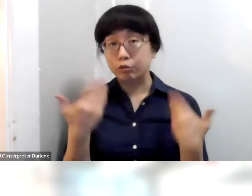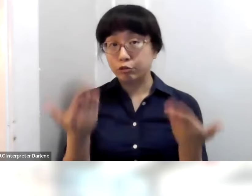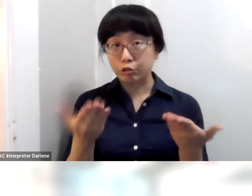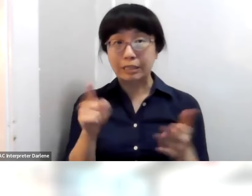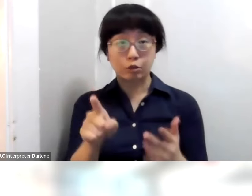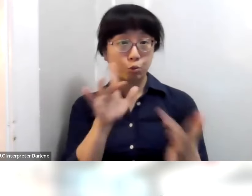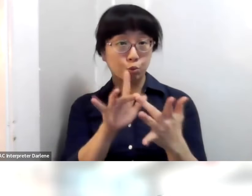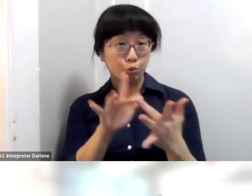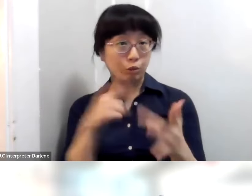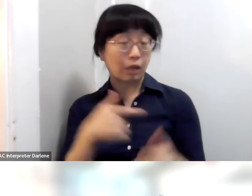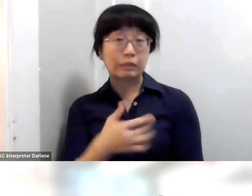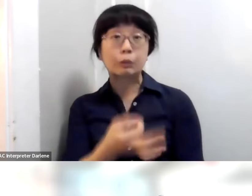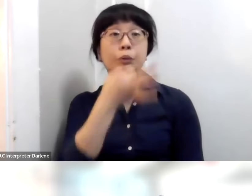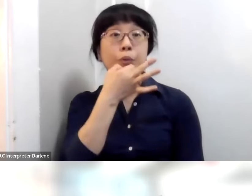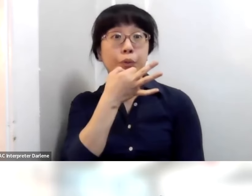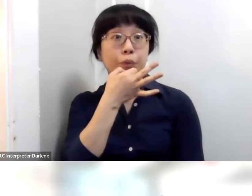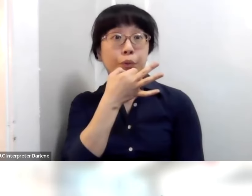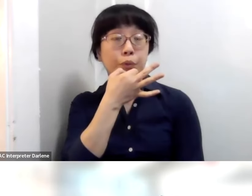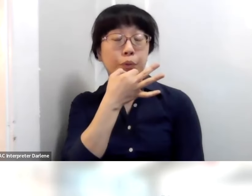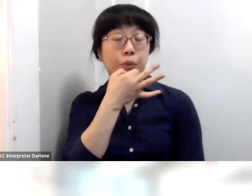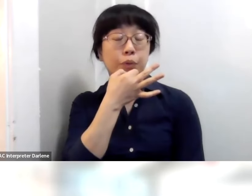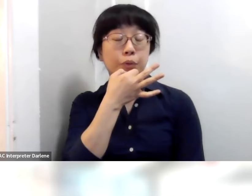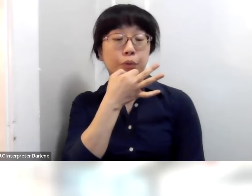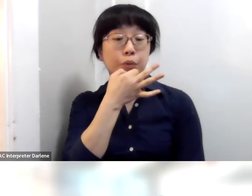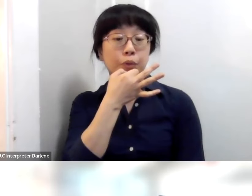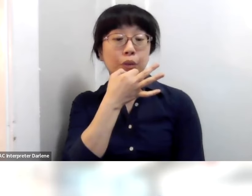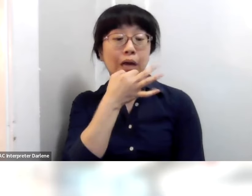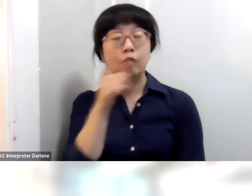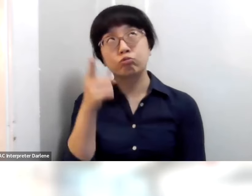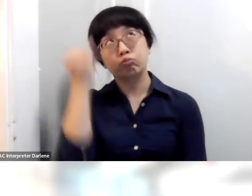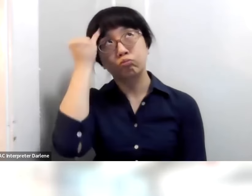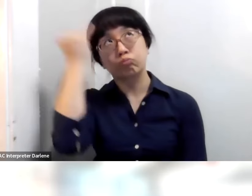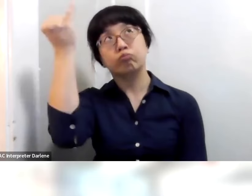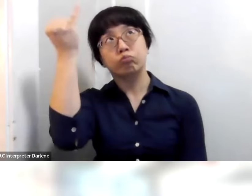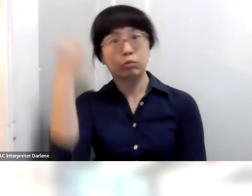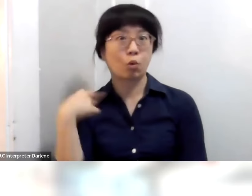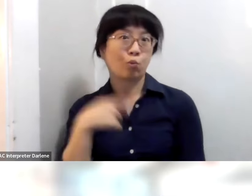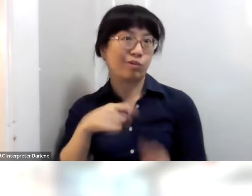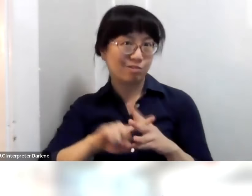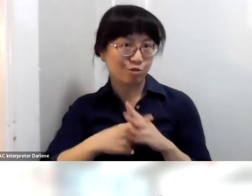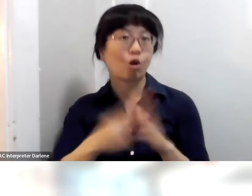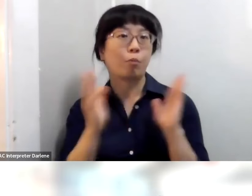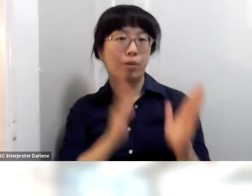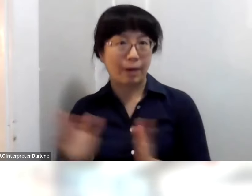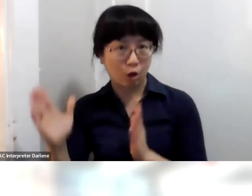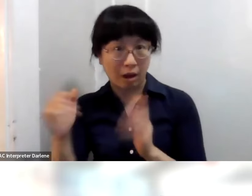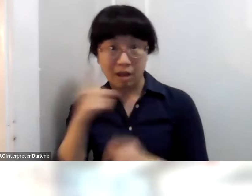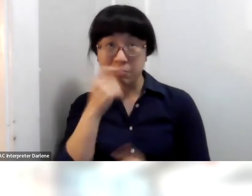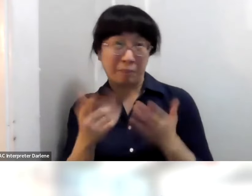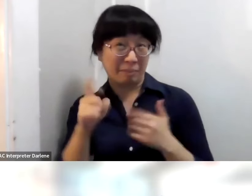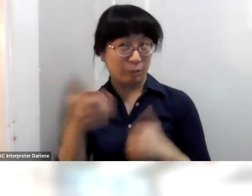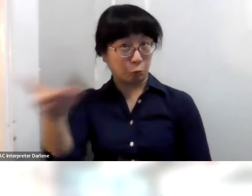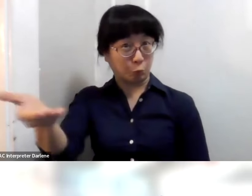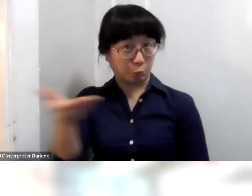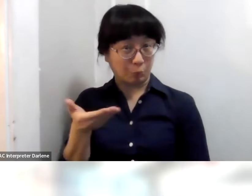reach out to us as soon as you are having that kind of idea, so that way we can start preparing, because we might need to hire some